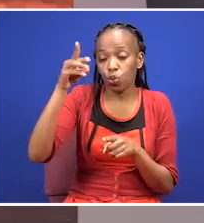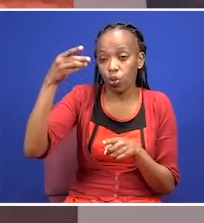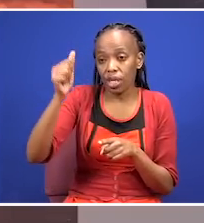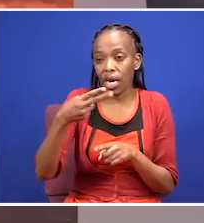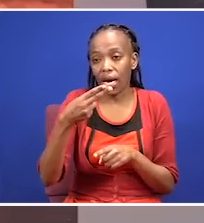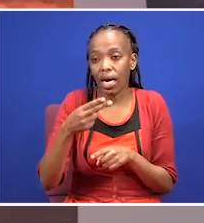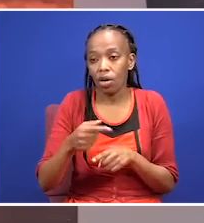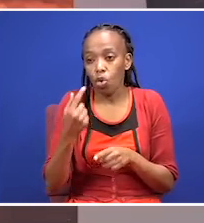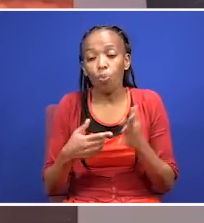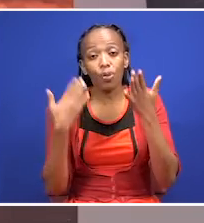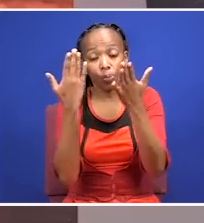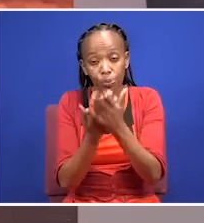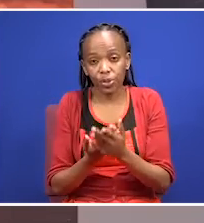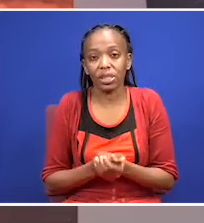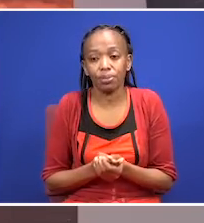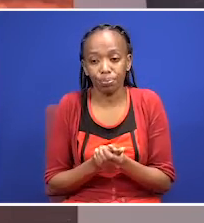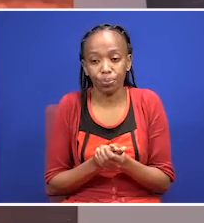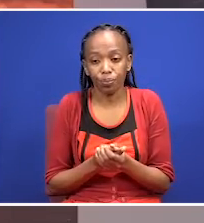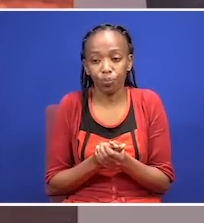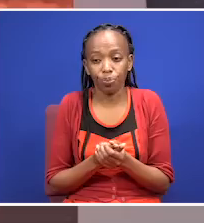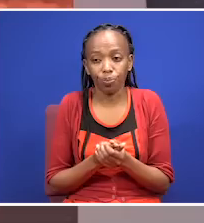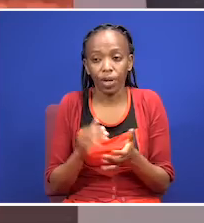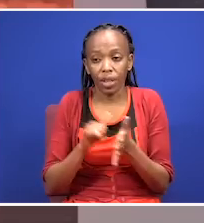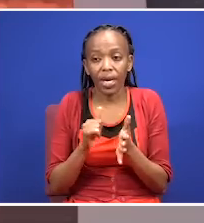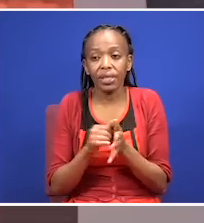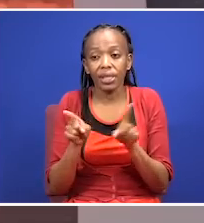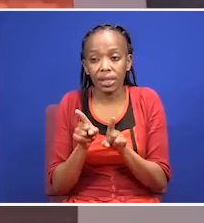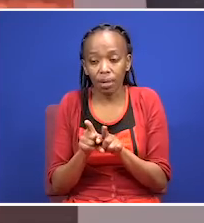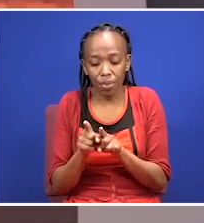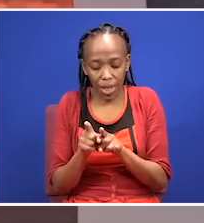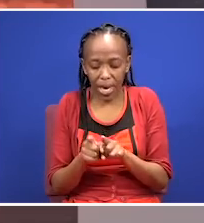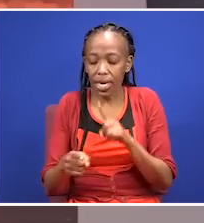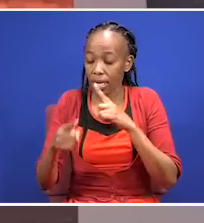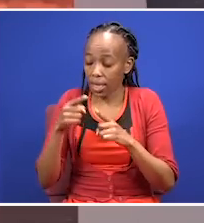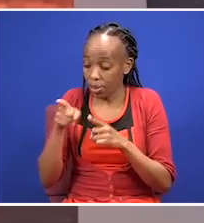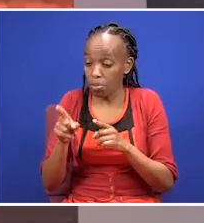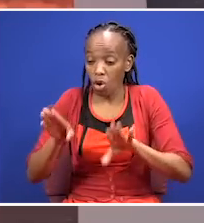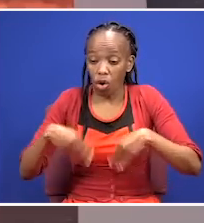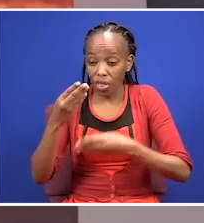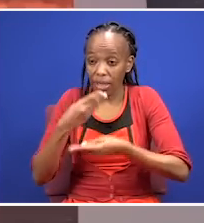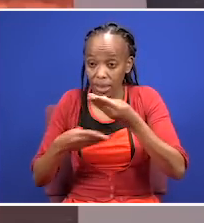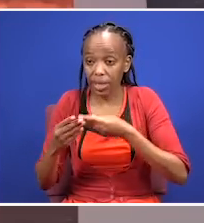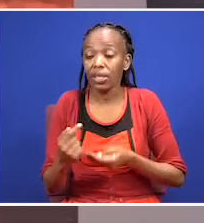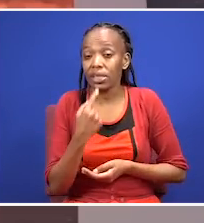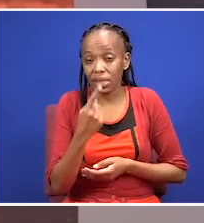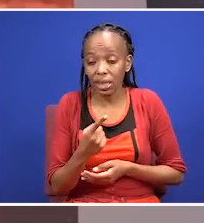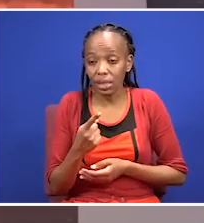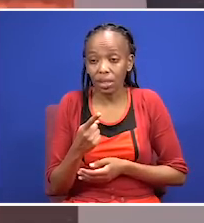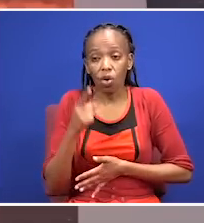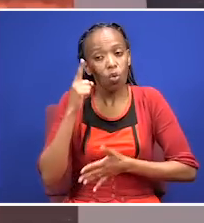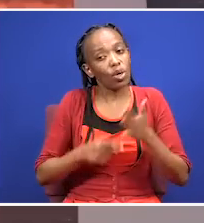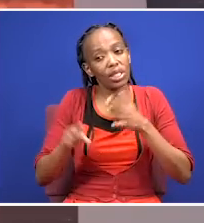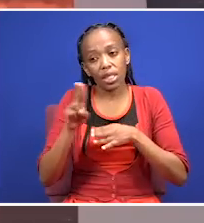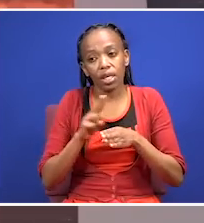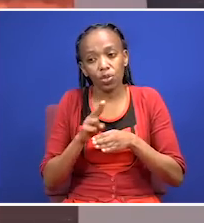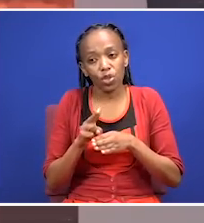actually the one who proposed that they either do away with him or they sell him in fact he says what is the use